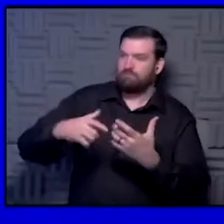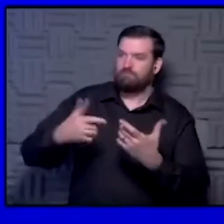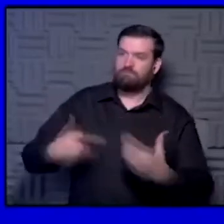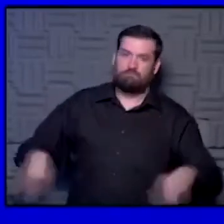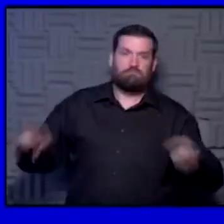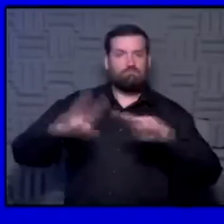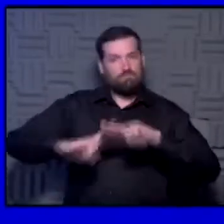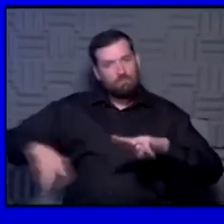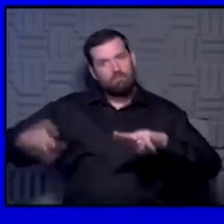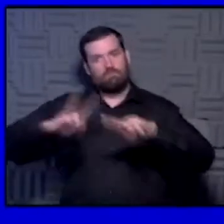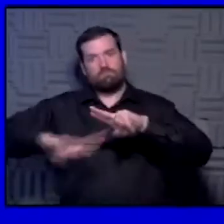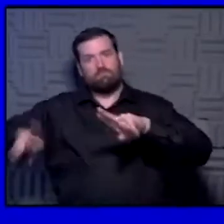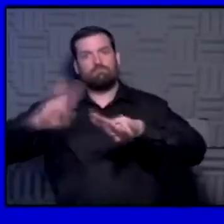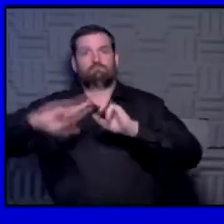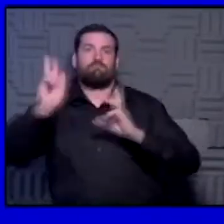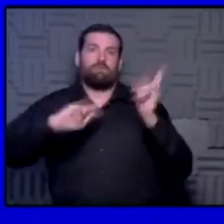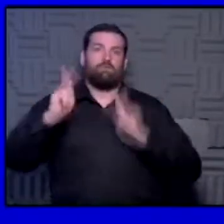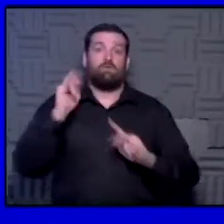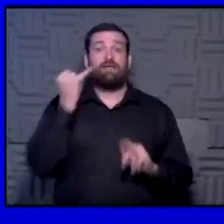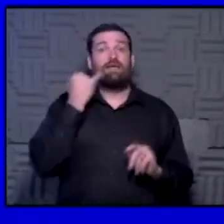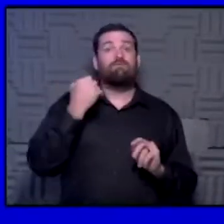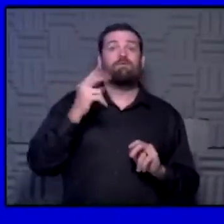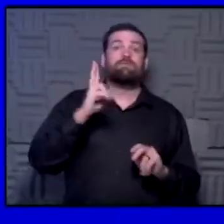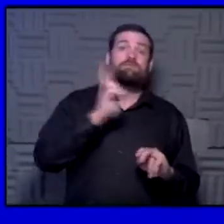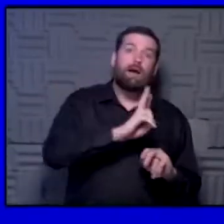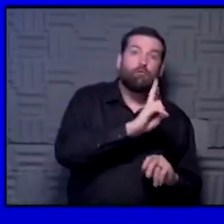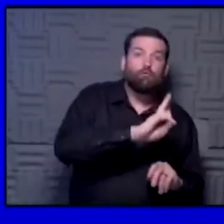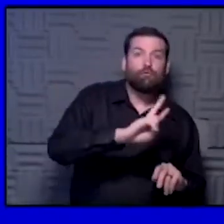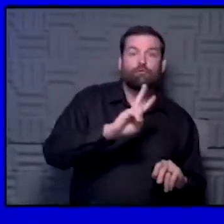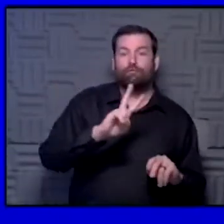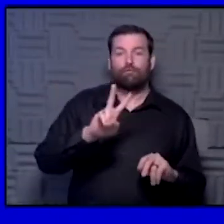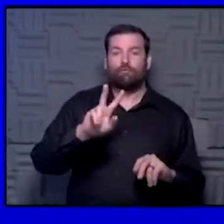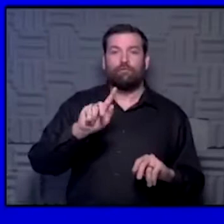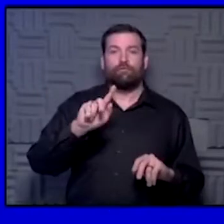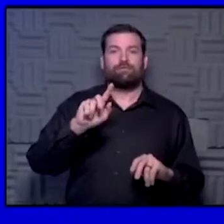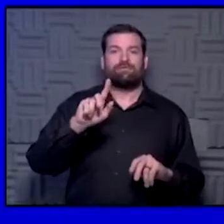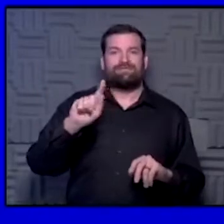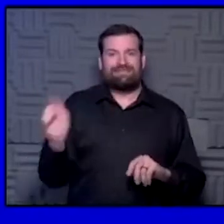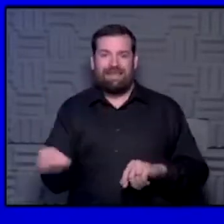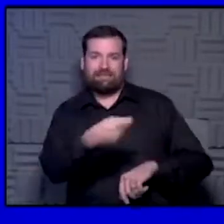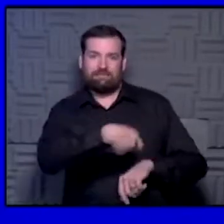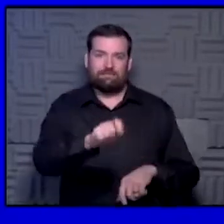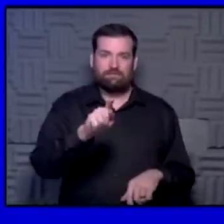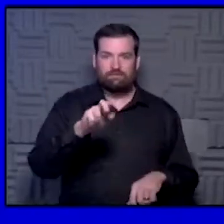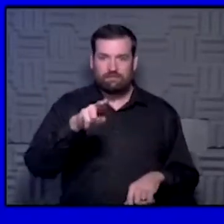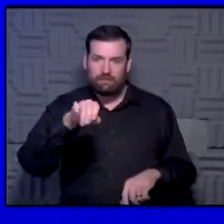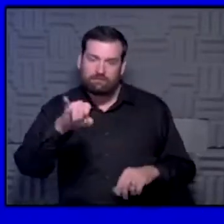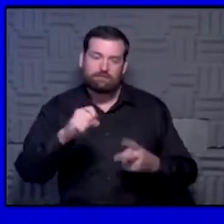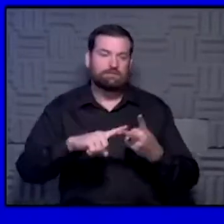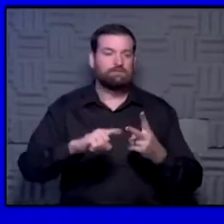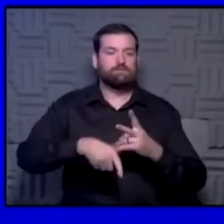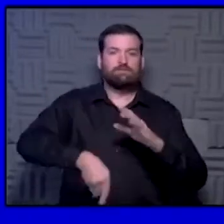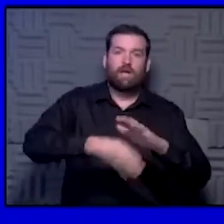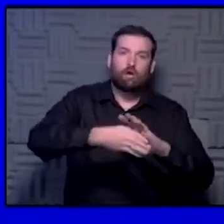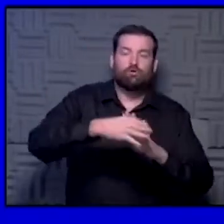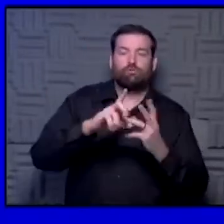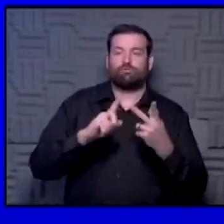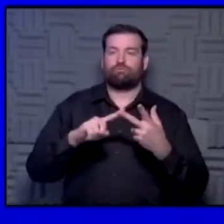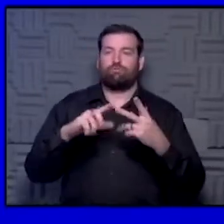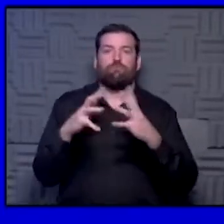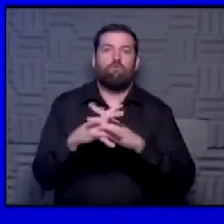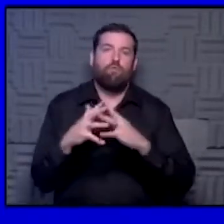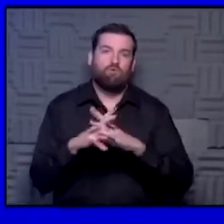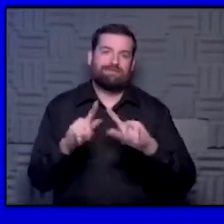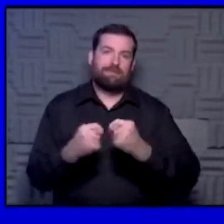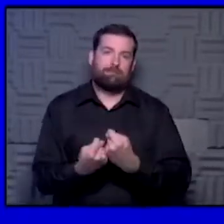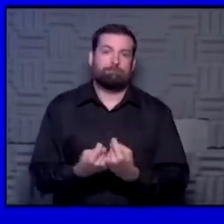a doubles tennis team, you have one other person you're interacting with. If you have a soccer team, football team, something of that